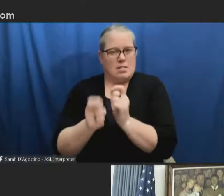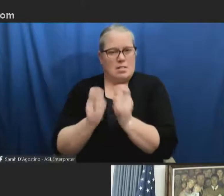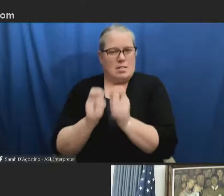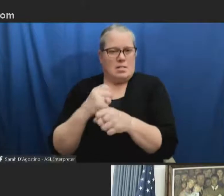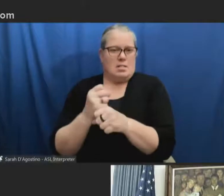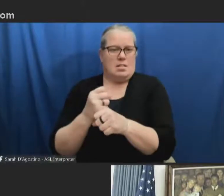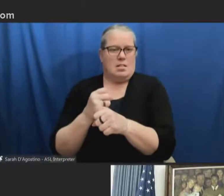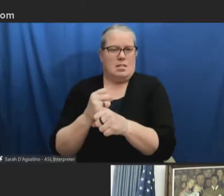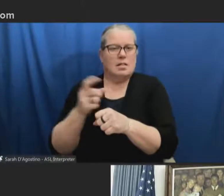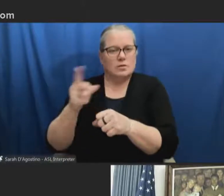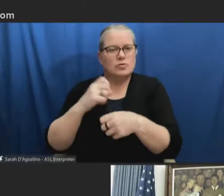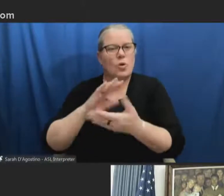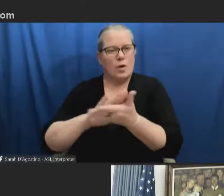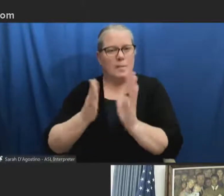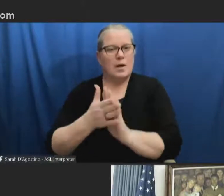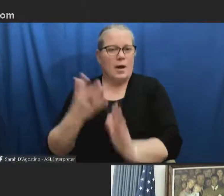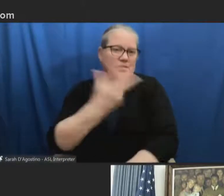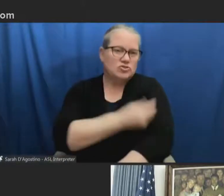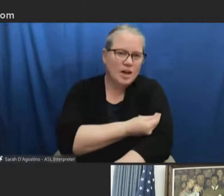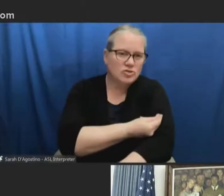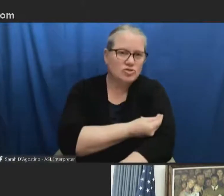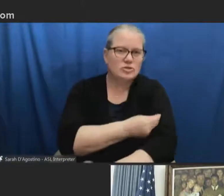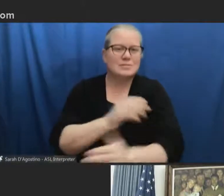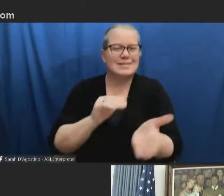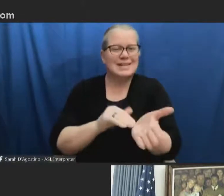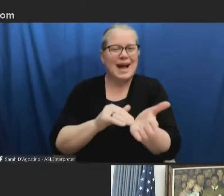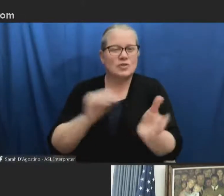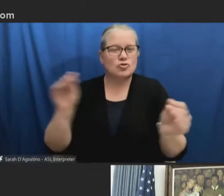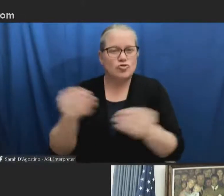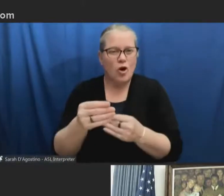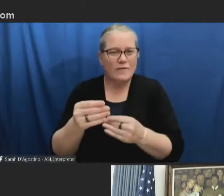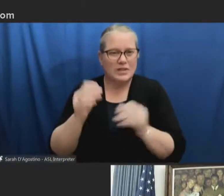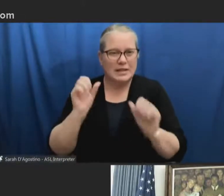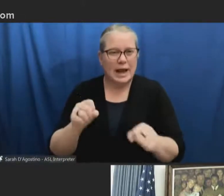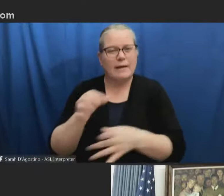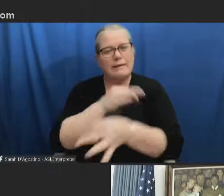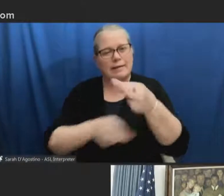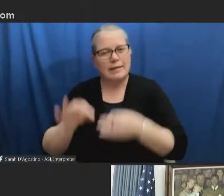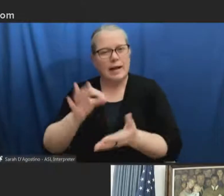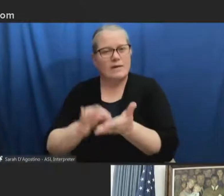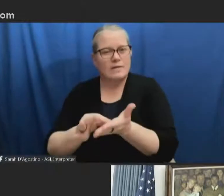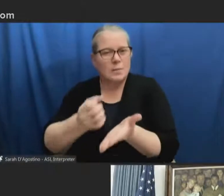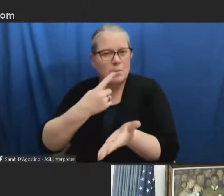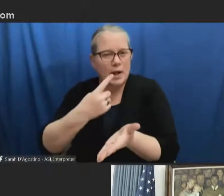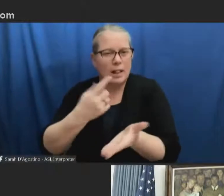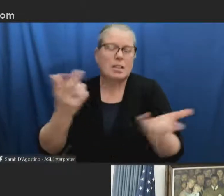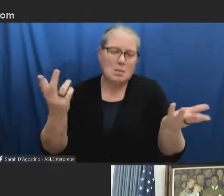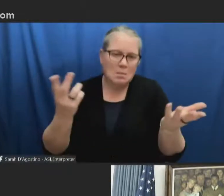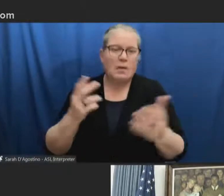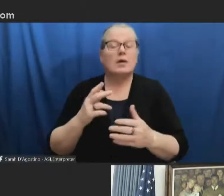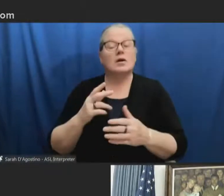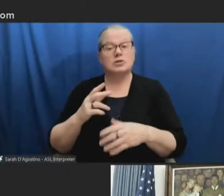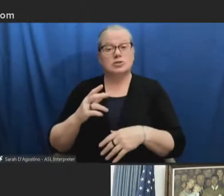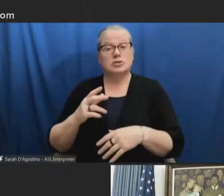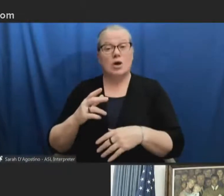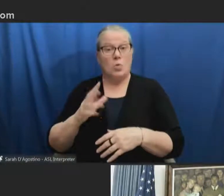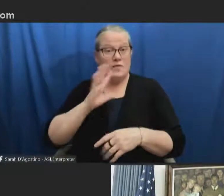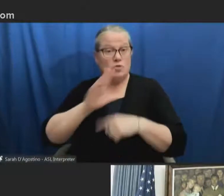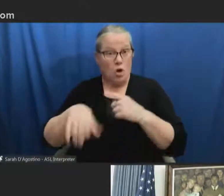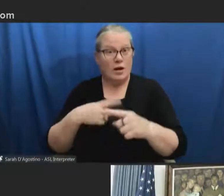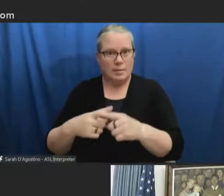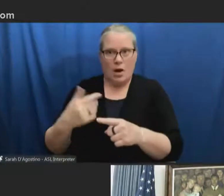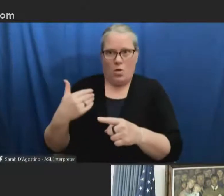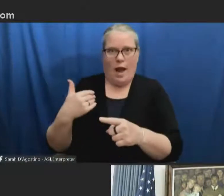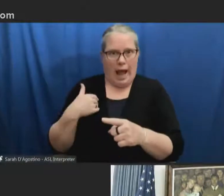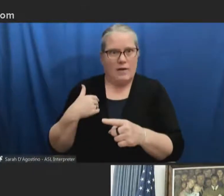be an injection delivered in a doctor's office. So this sort of vast toolbox that we've long talked about having, that has kind of eluded us because the virus